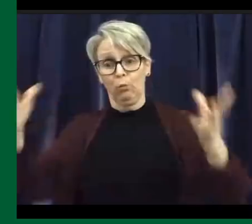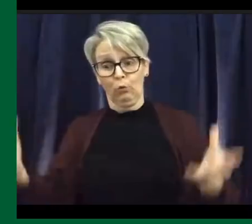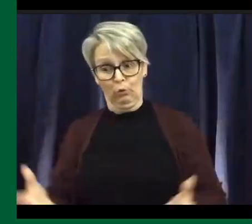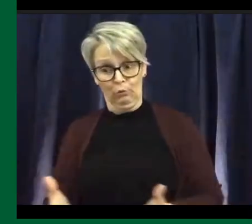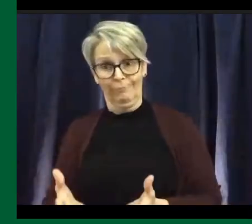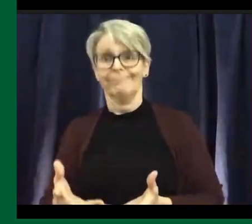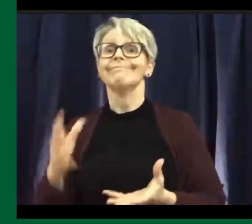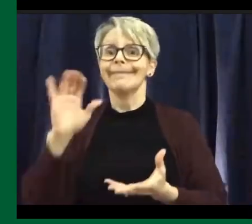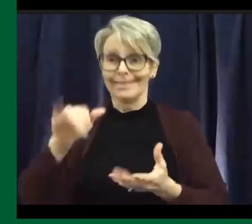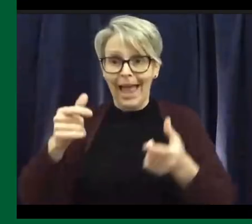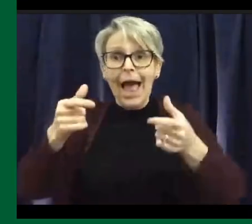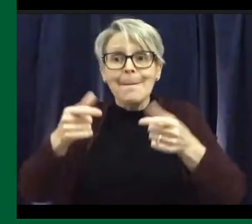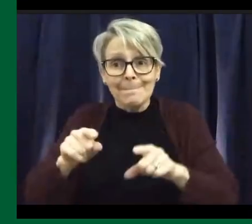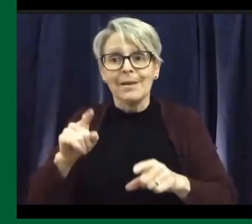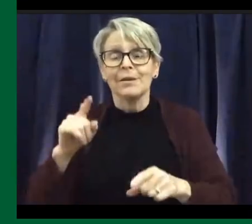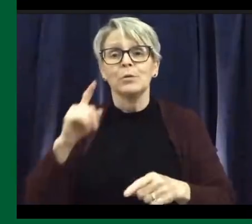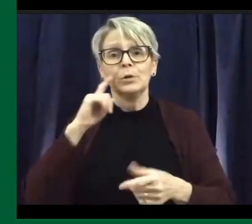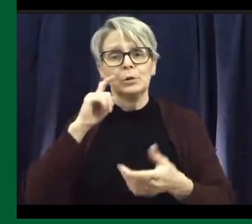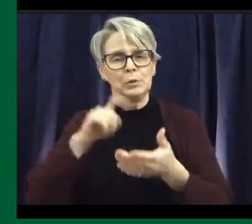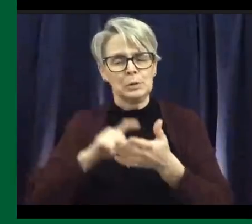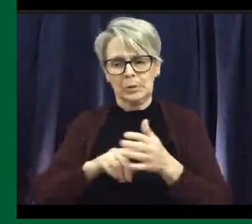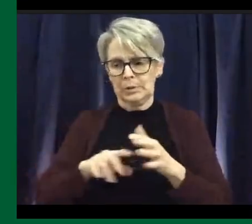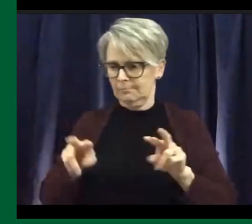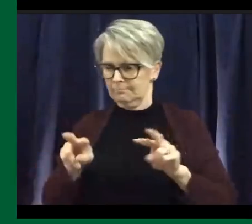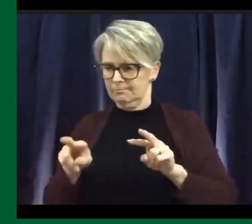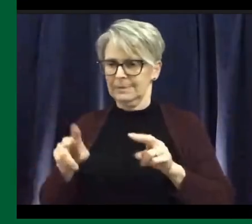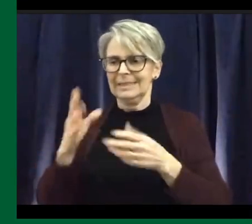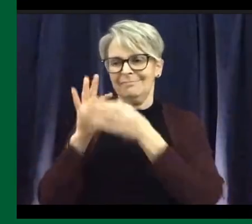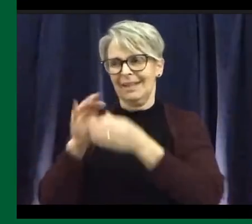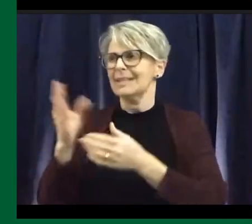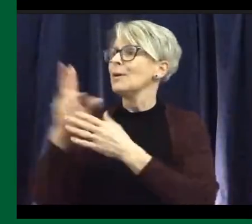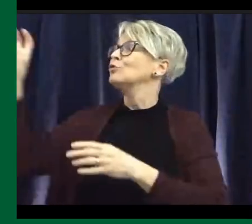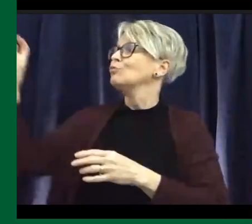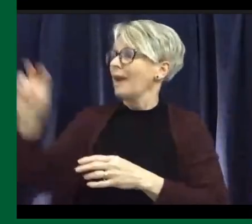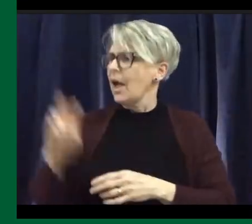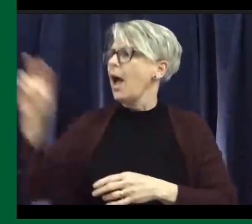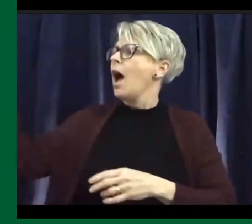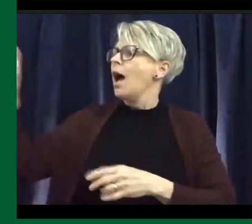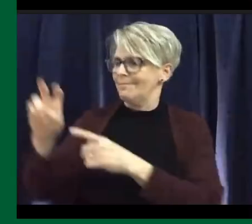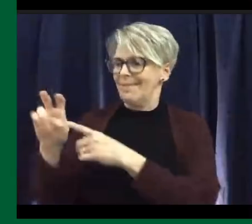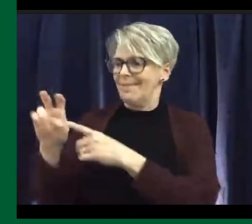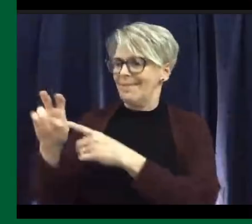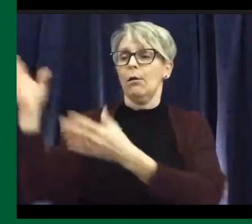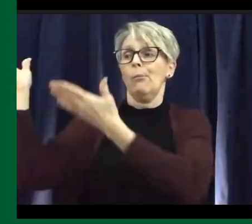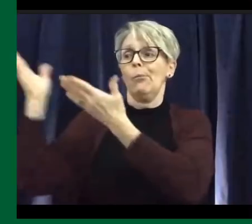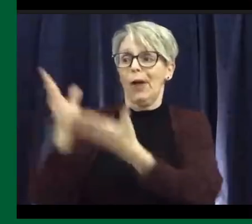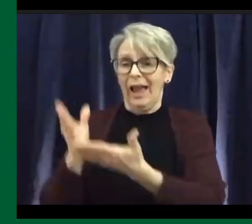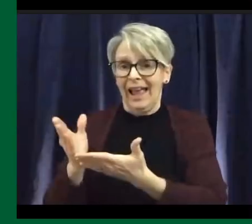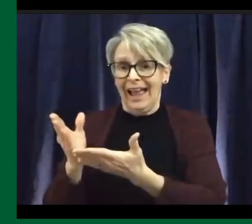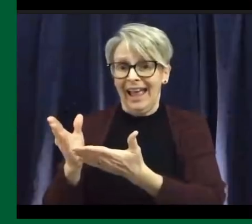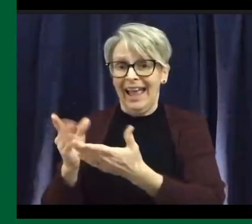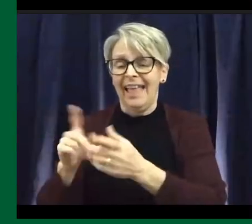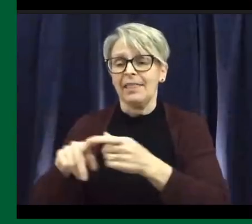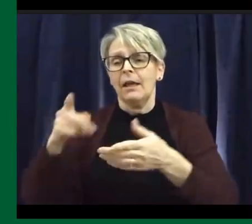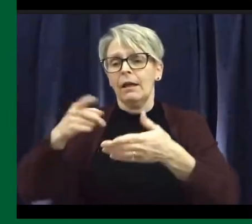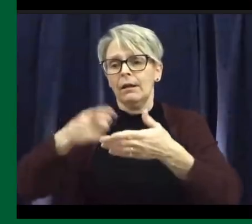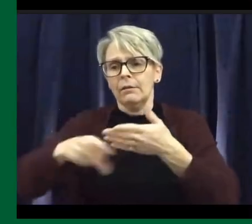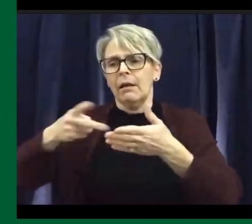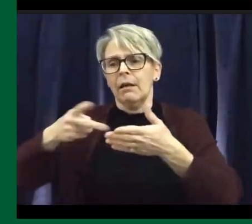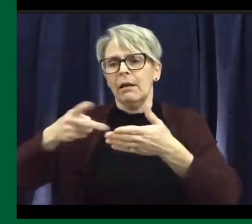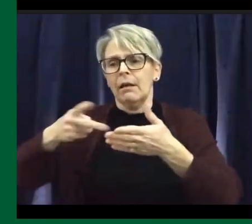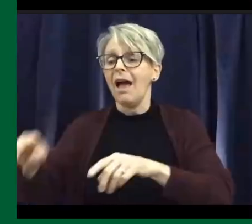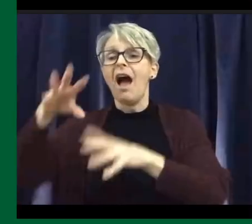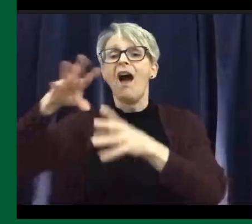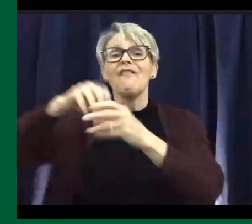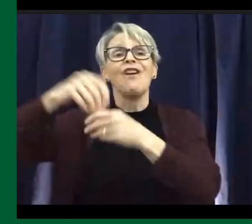you identify variants of concern linked to travel, and then very quickly over the next few weeks, you start identifying more community transmission. We're